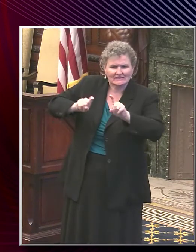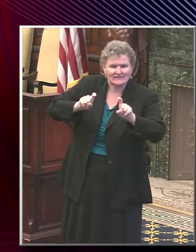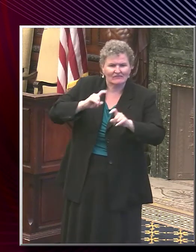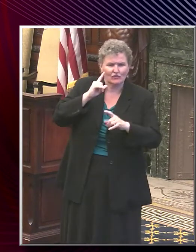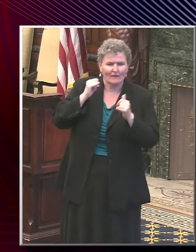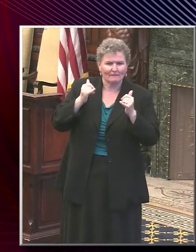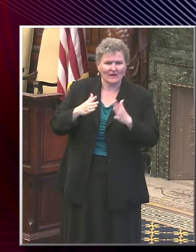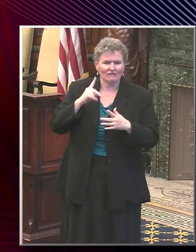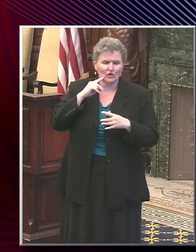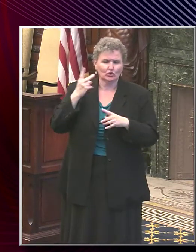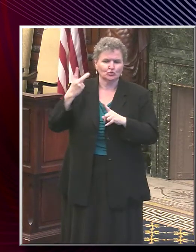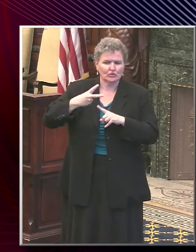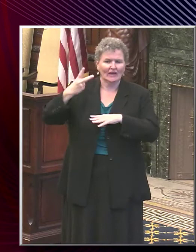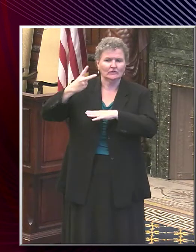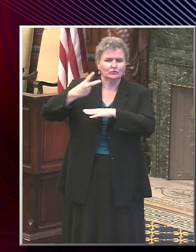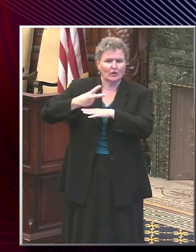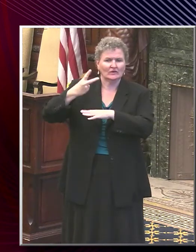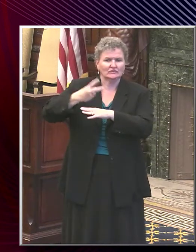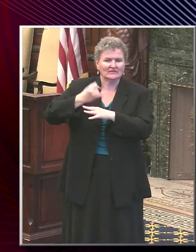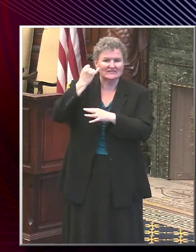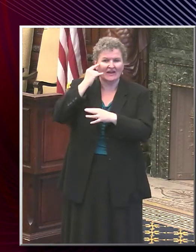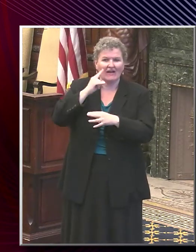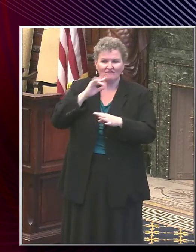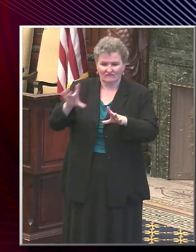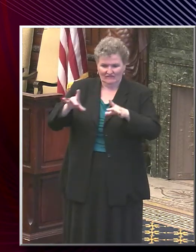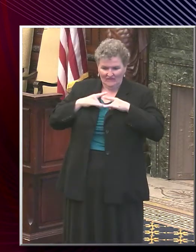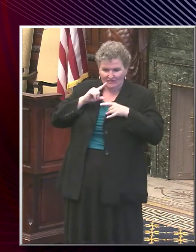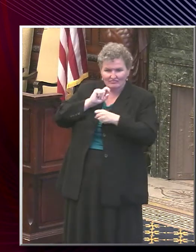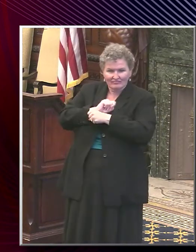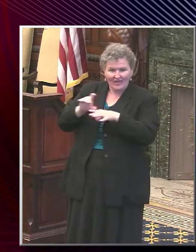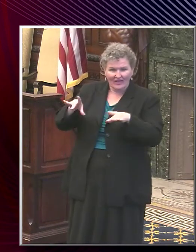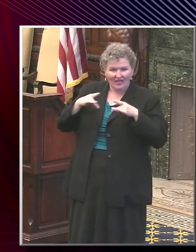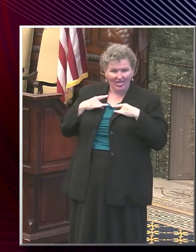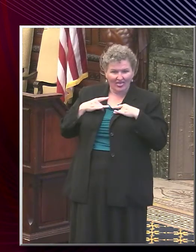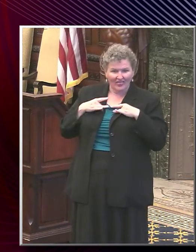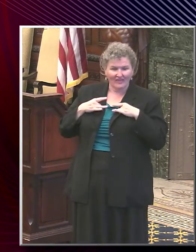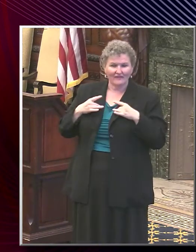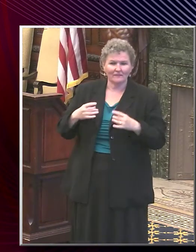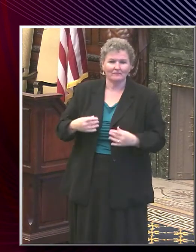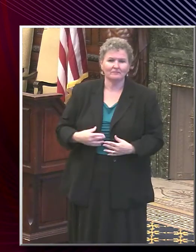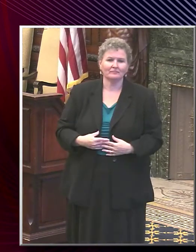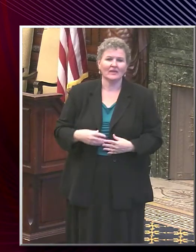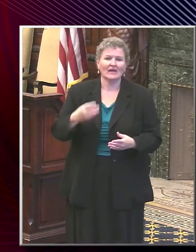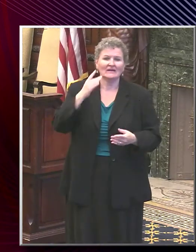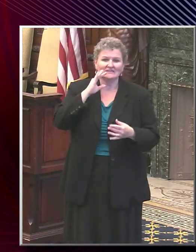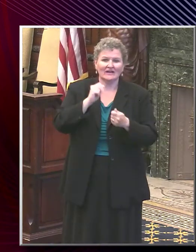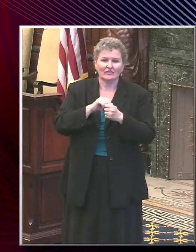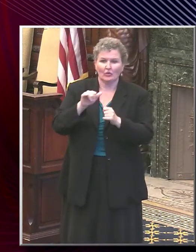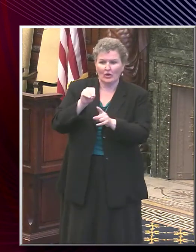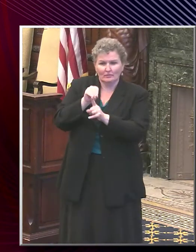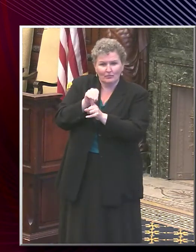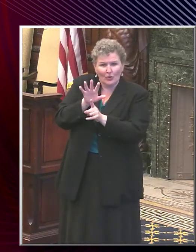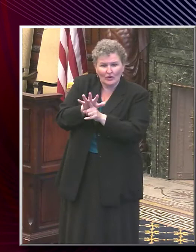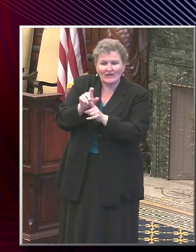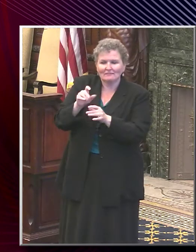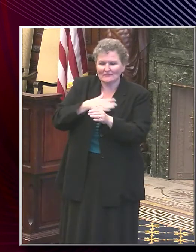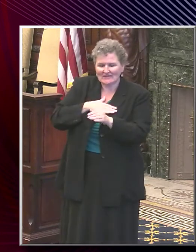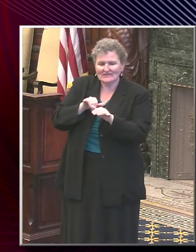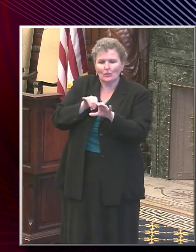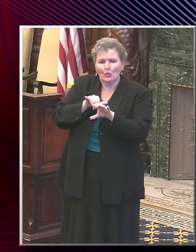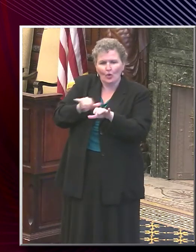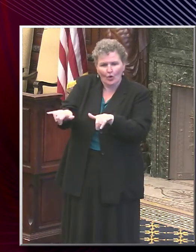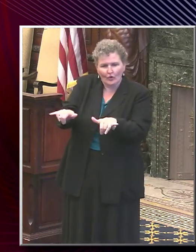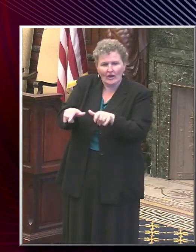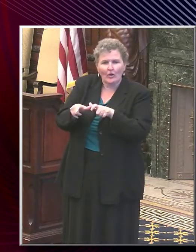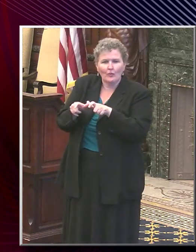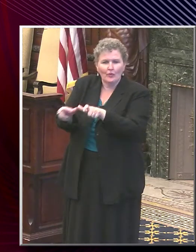see whether they may have gotten the infection. And if they had significant exposure, then they should be quarantined and not around any other people for 14